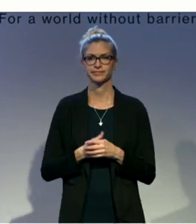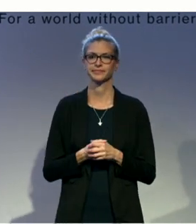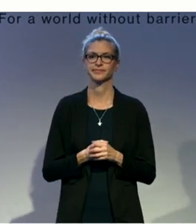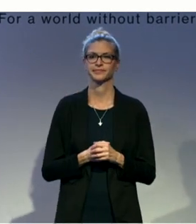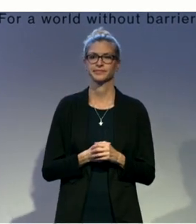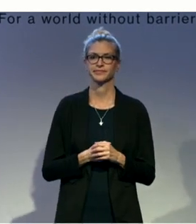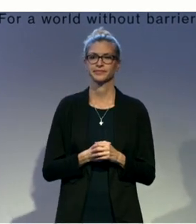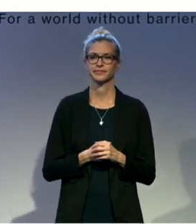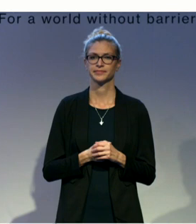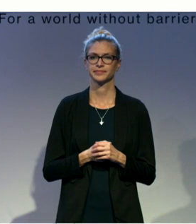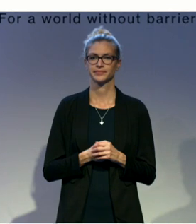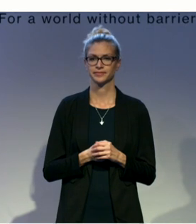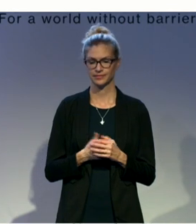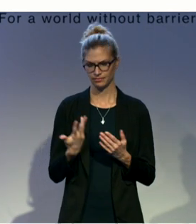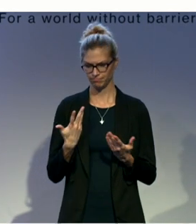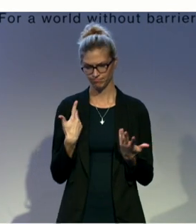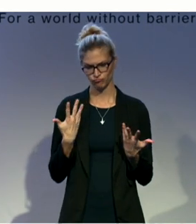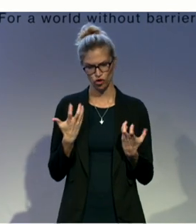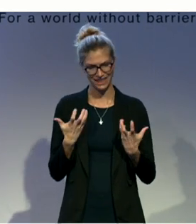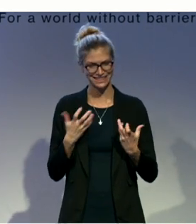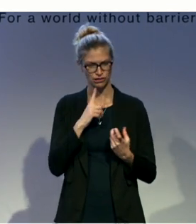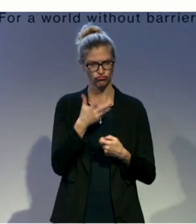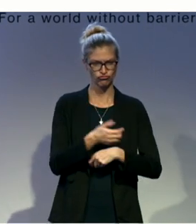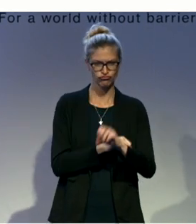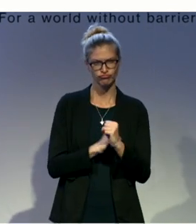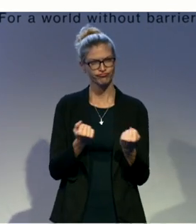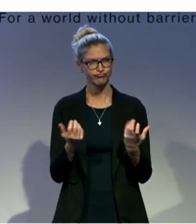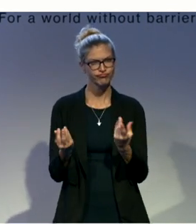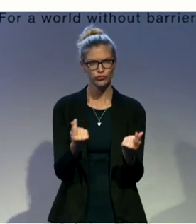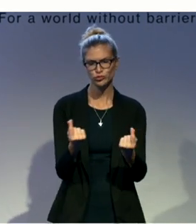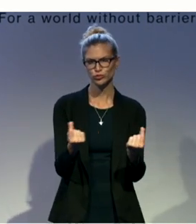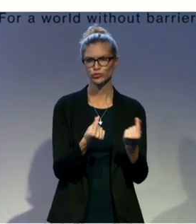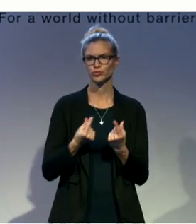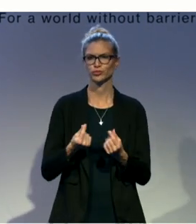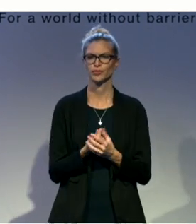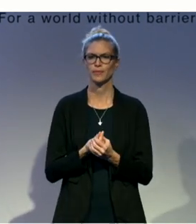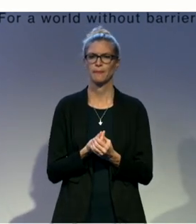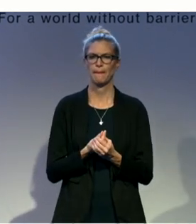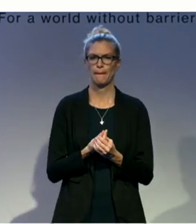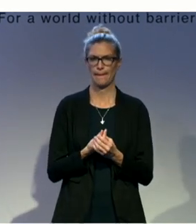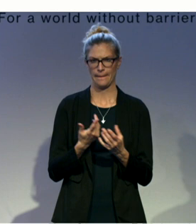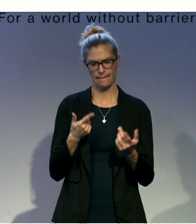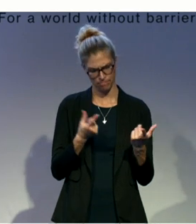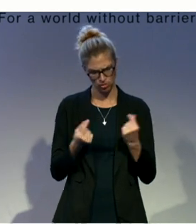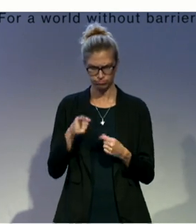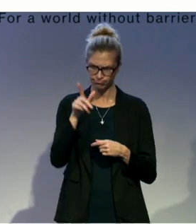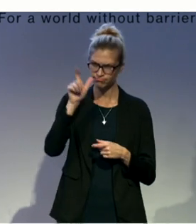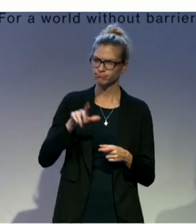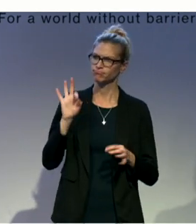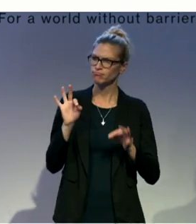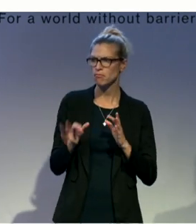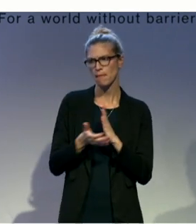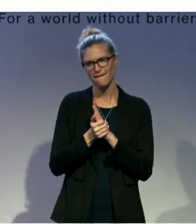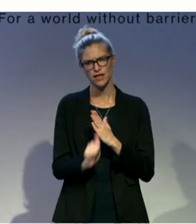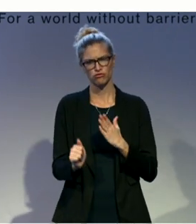practice know-how for the professional field, because we think this innovation is adaptable for the